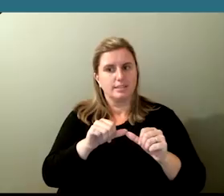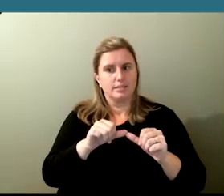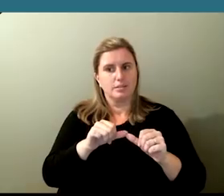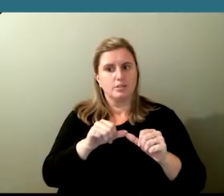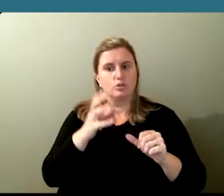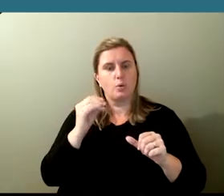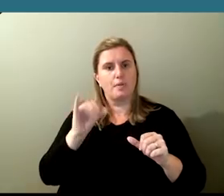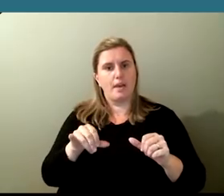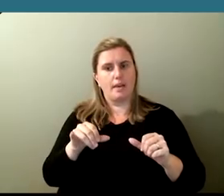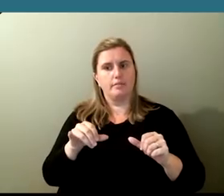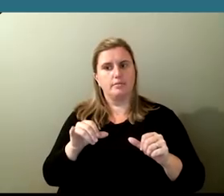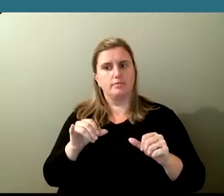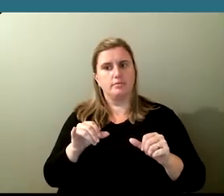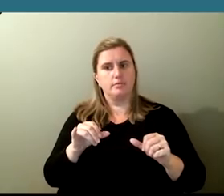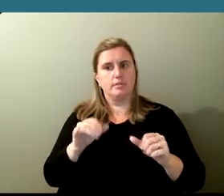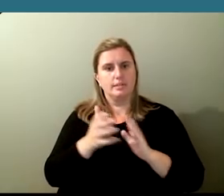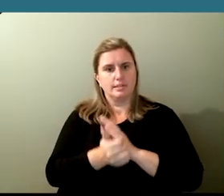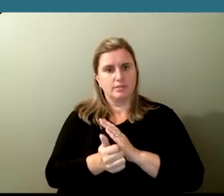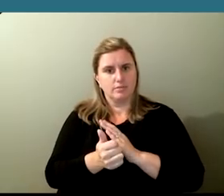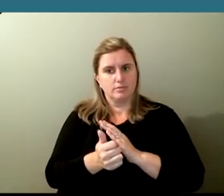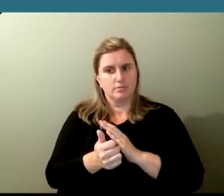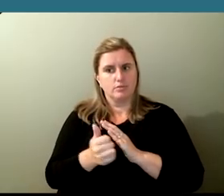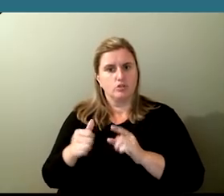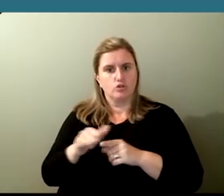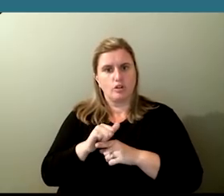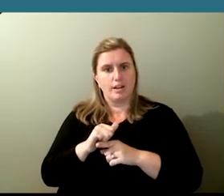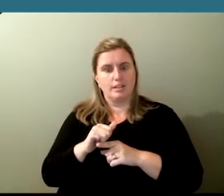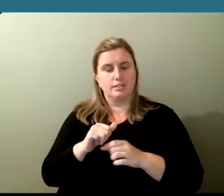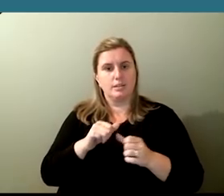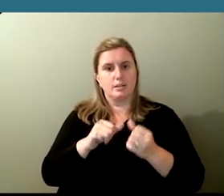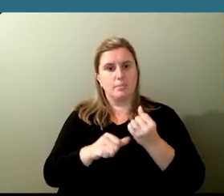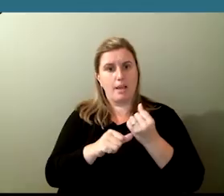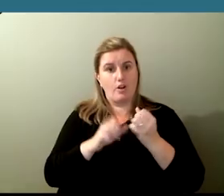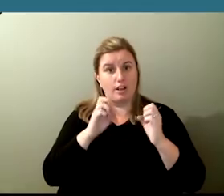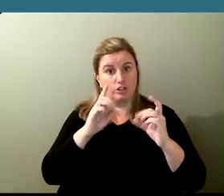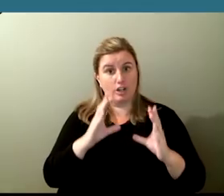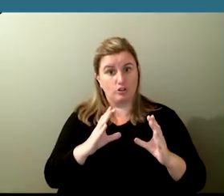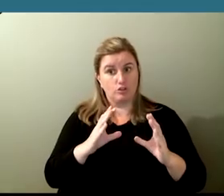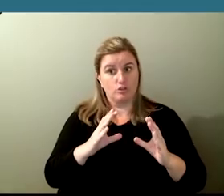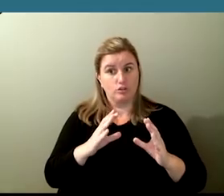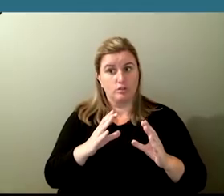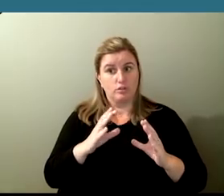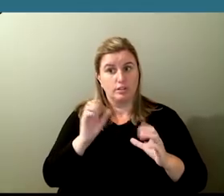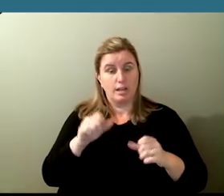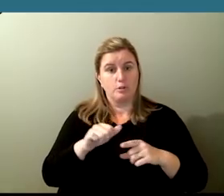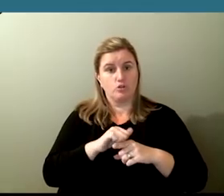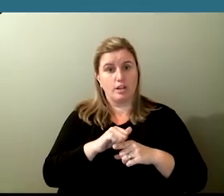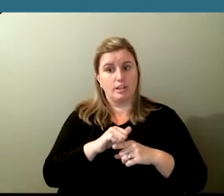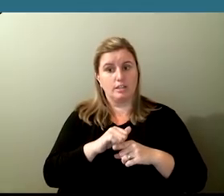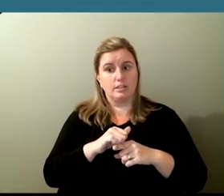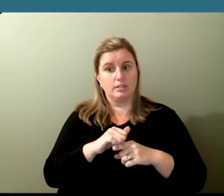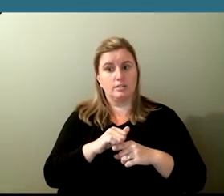so that the skills trained to paraeducators can be trained to acquisition, but